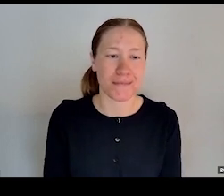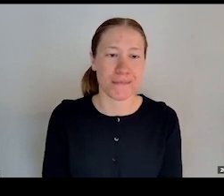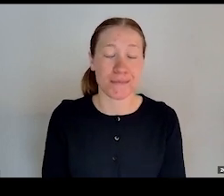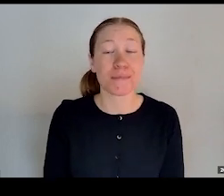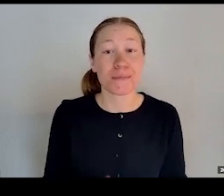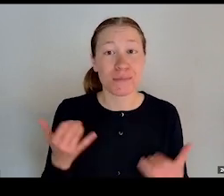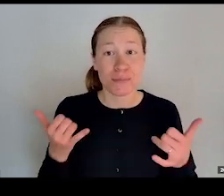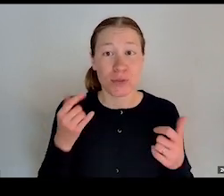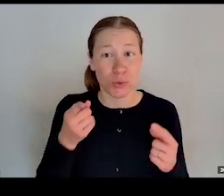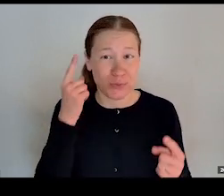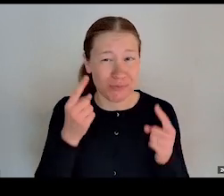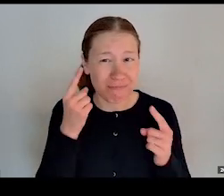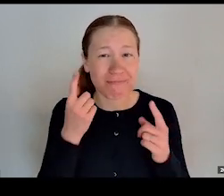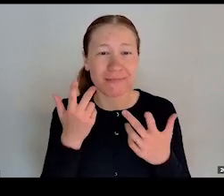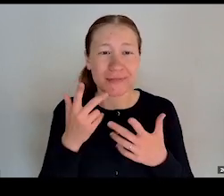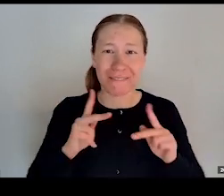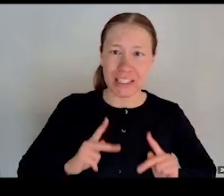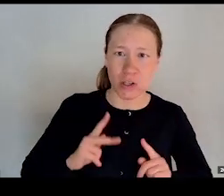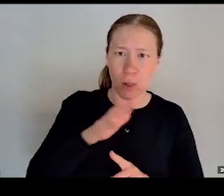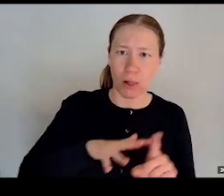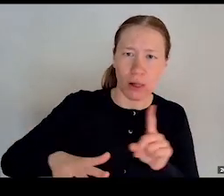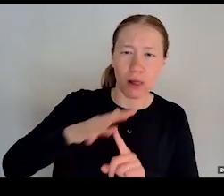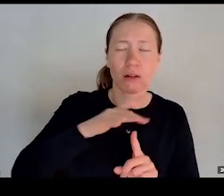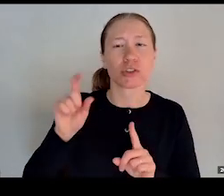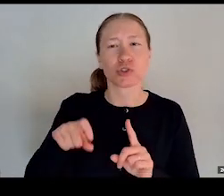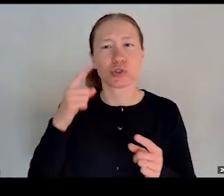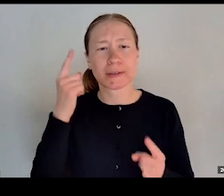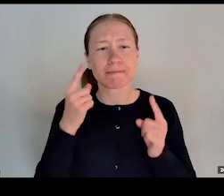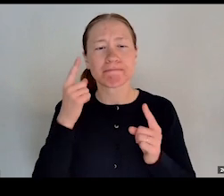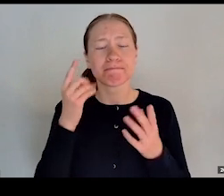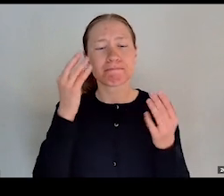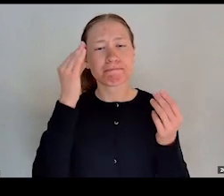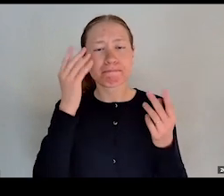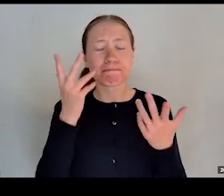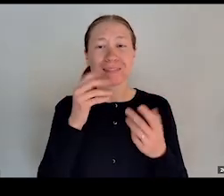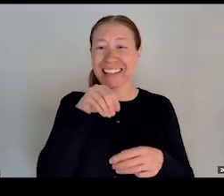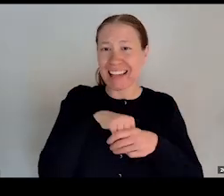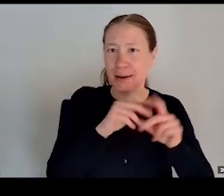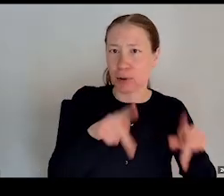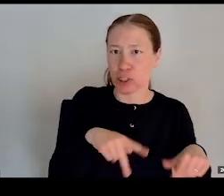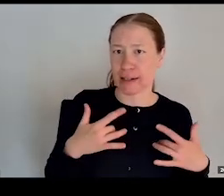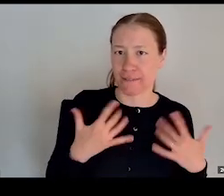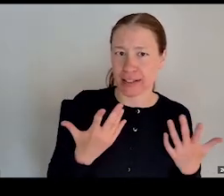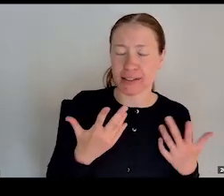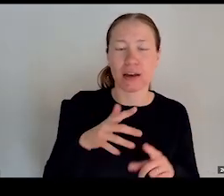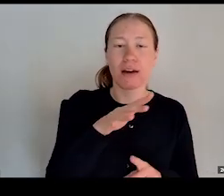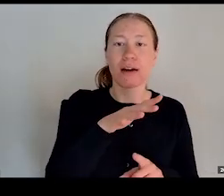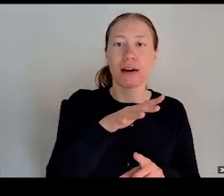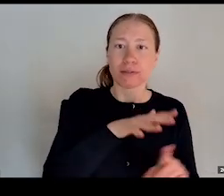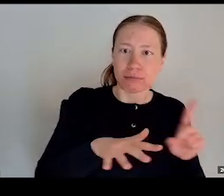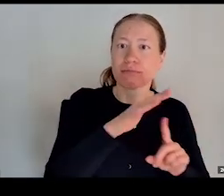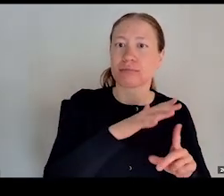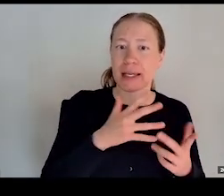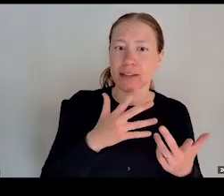When considering our physical space, we also want to look for our in-person events, we want to look at the physical space,